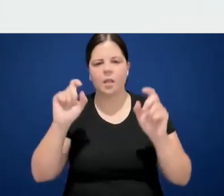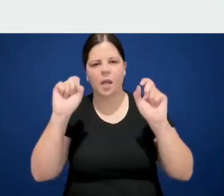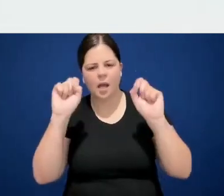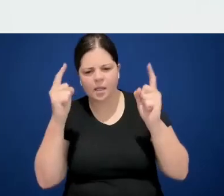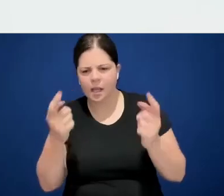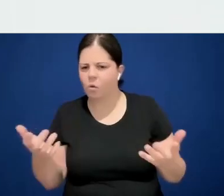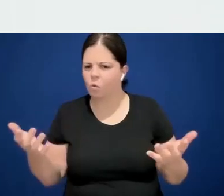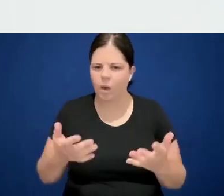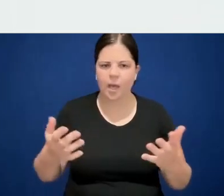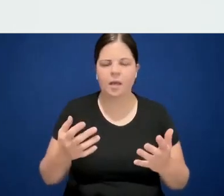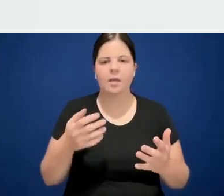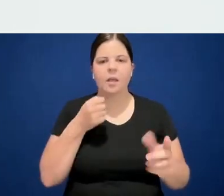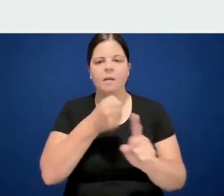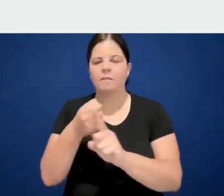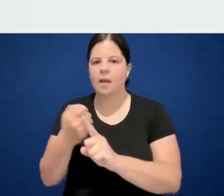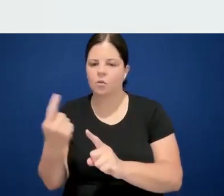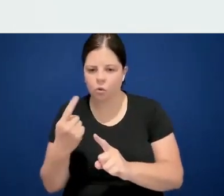and actively works to reduce them.